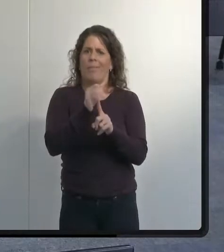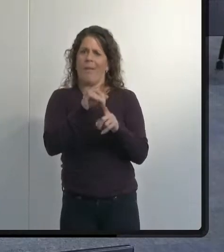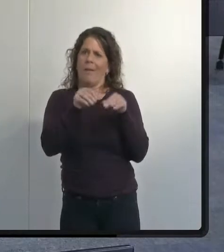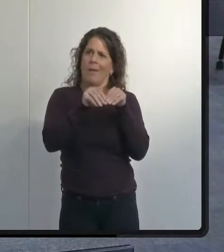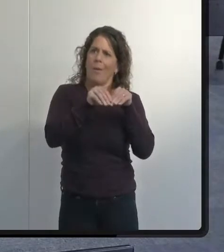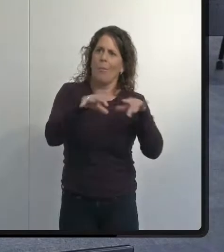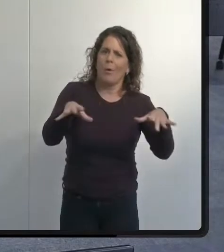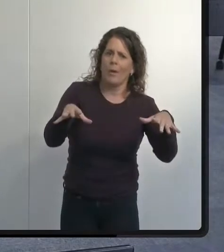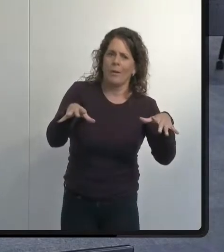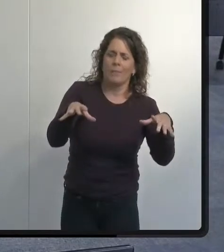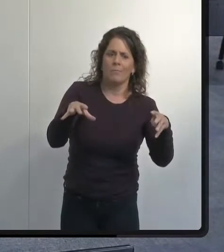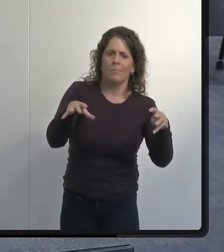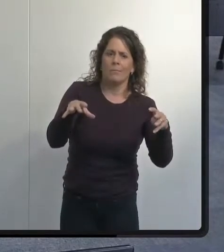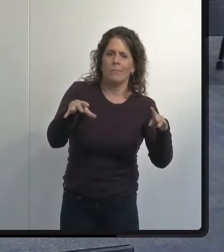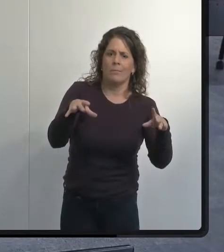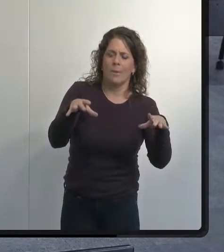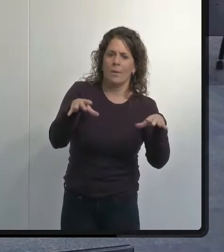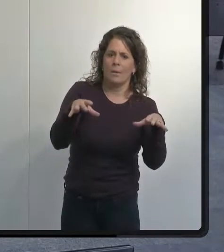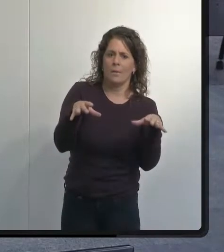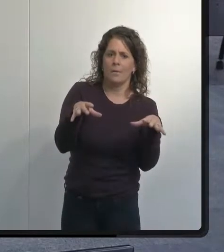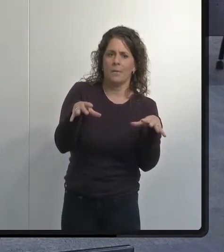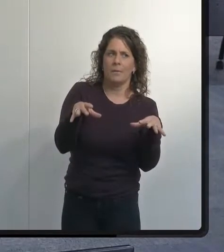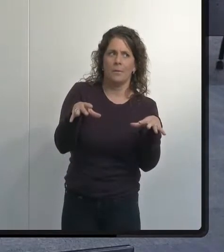the, plan to reopen